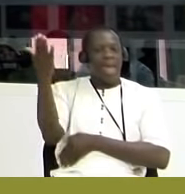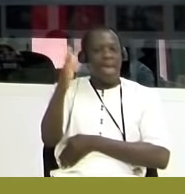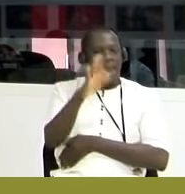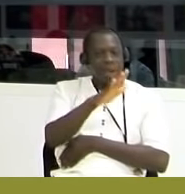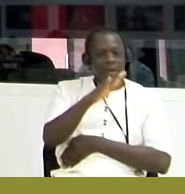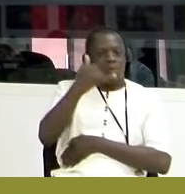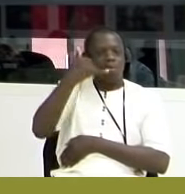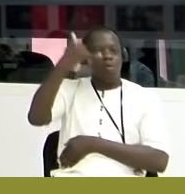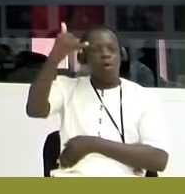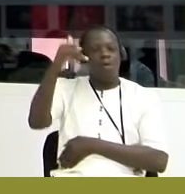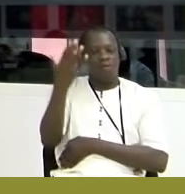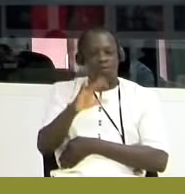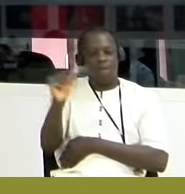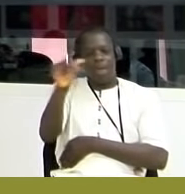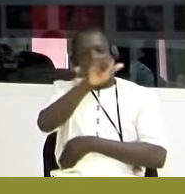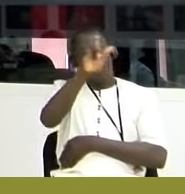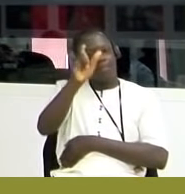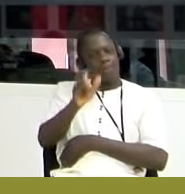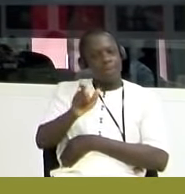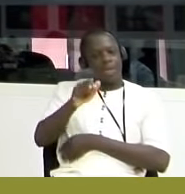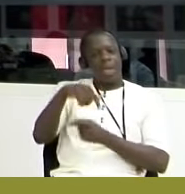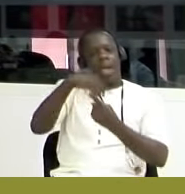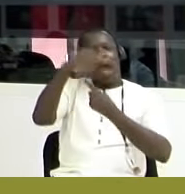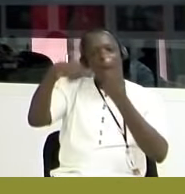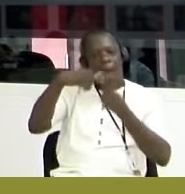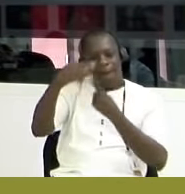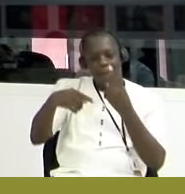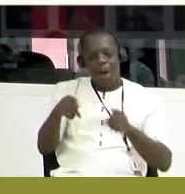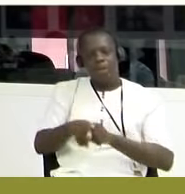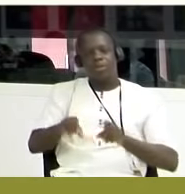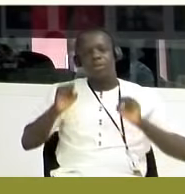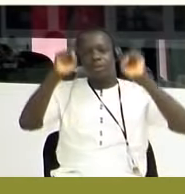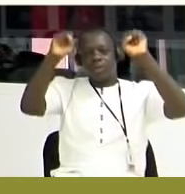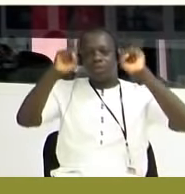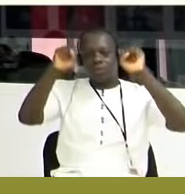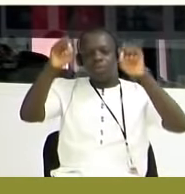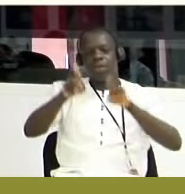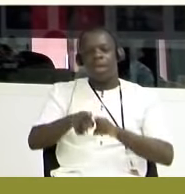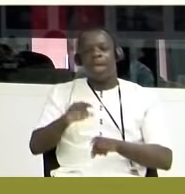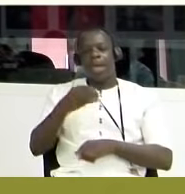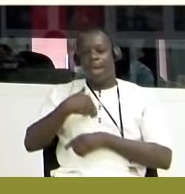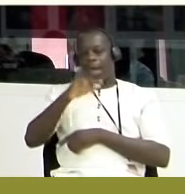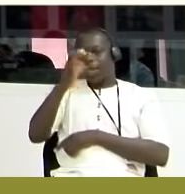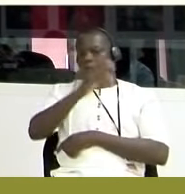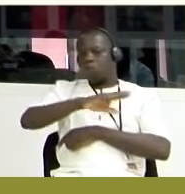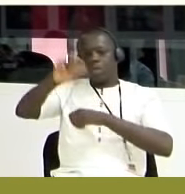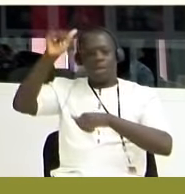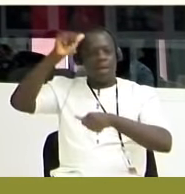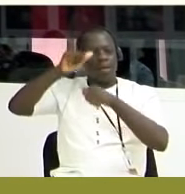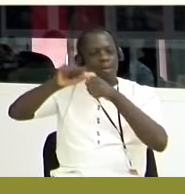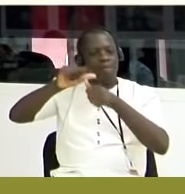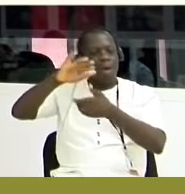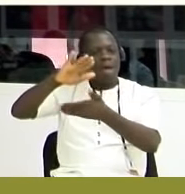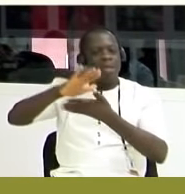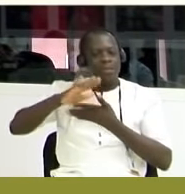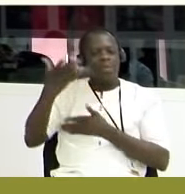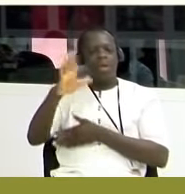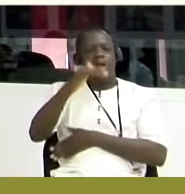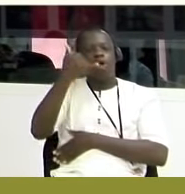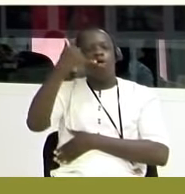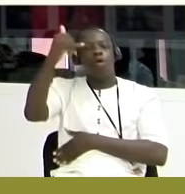were unfolding that day? I don't remember receiving any call that day from anybody about the